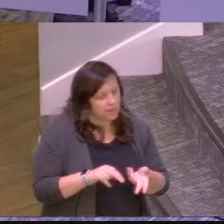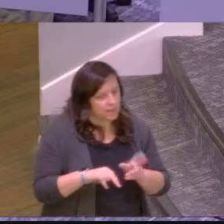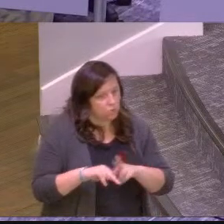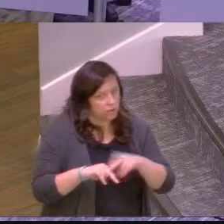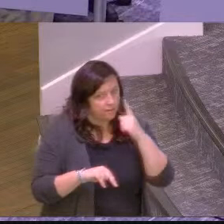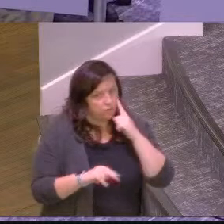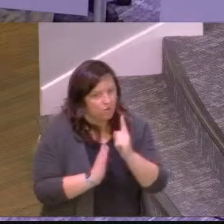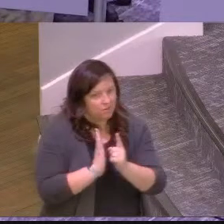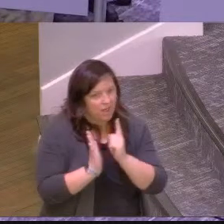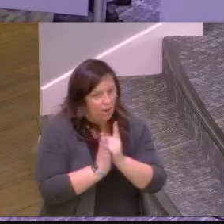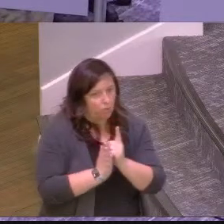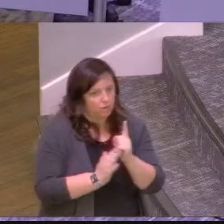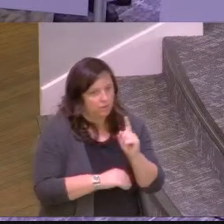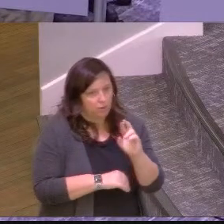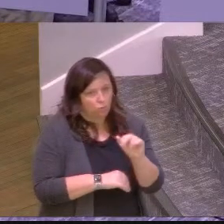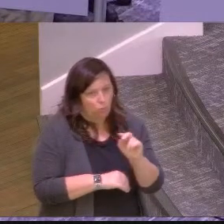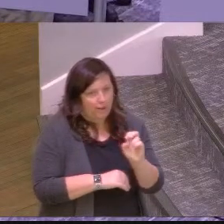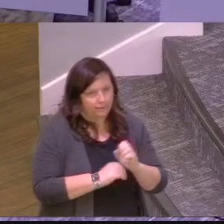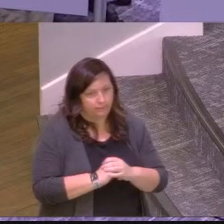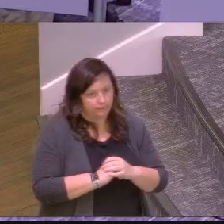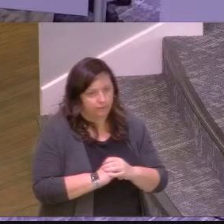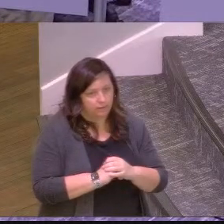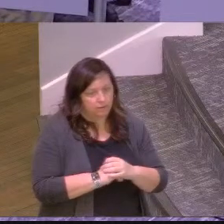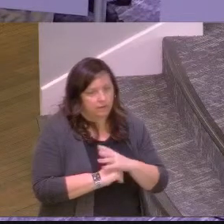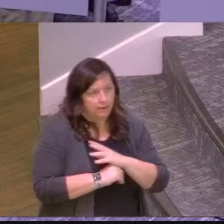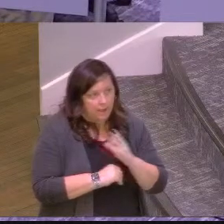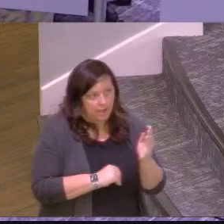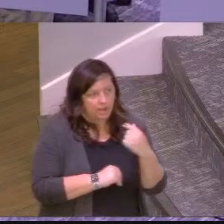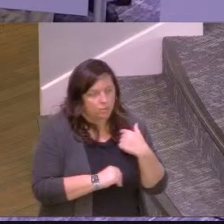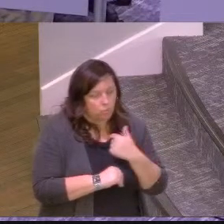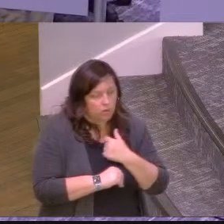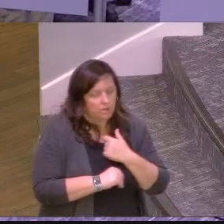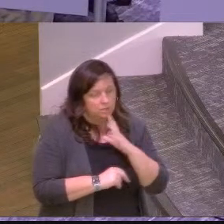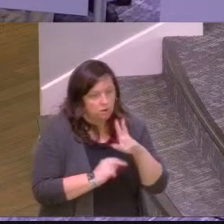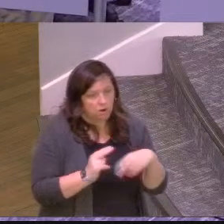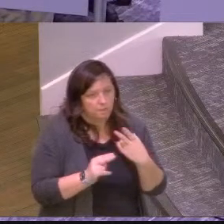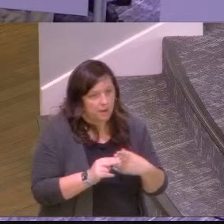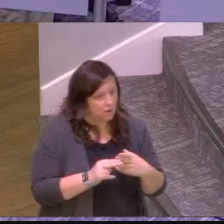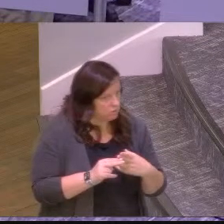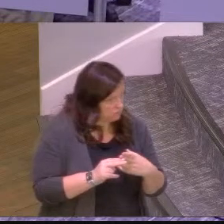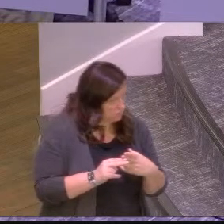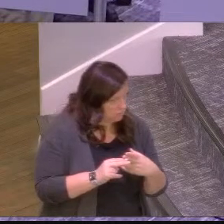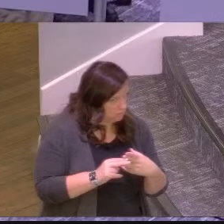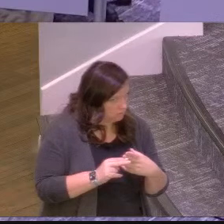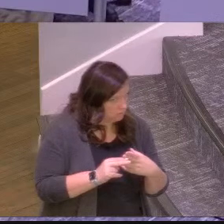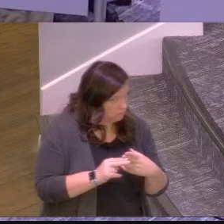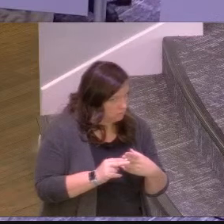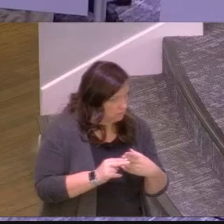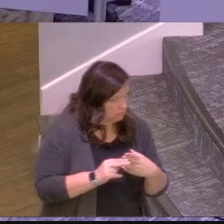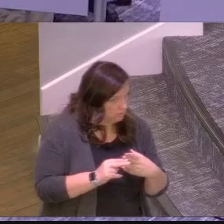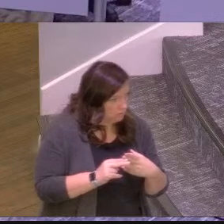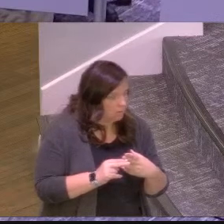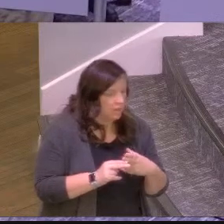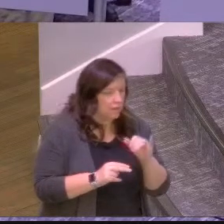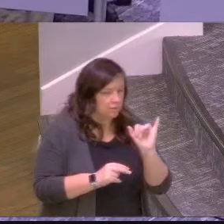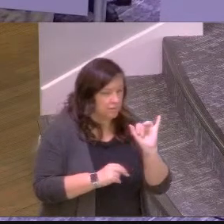rate, and then we also talk about folding in, making permanent the